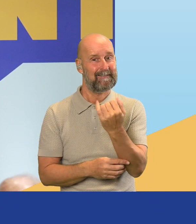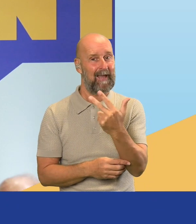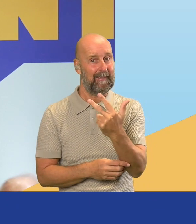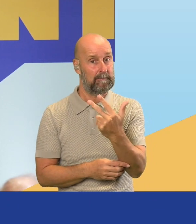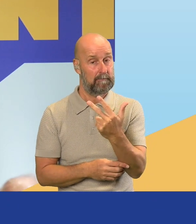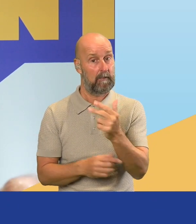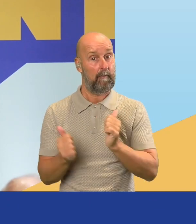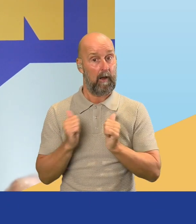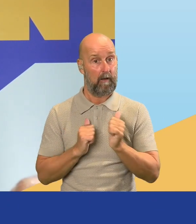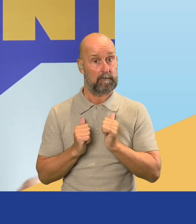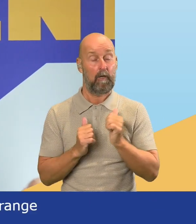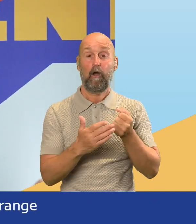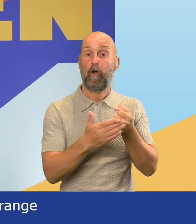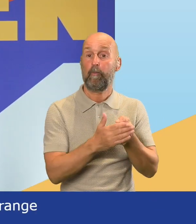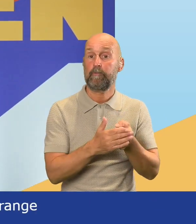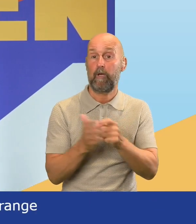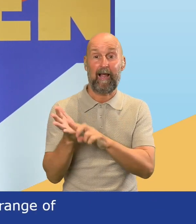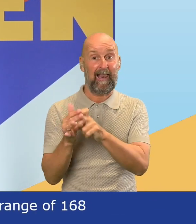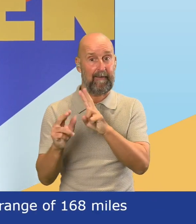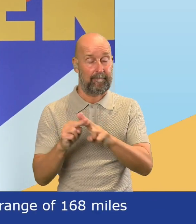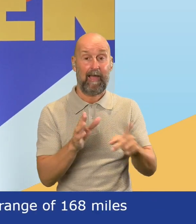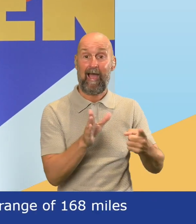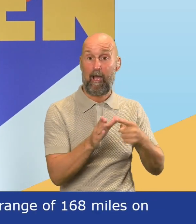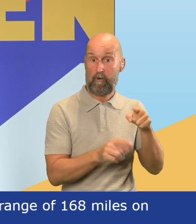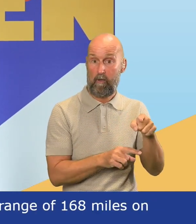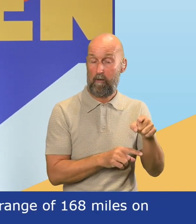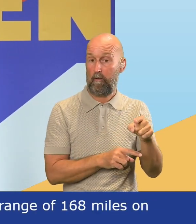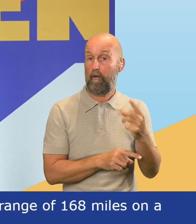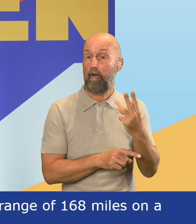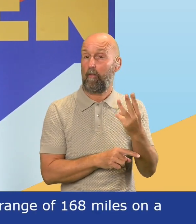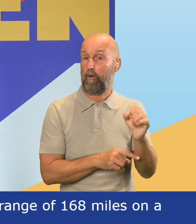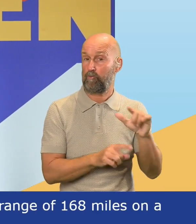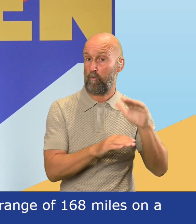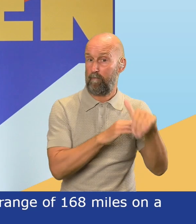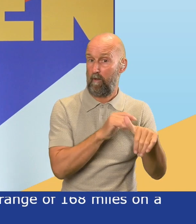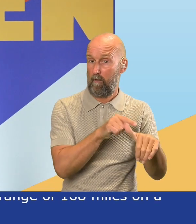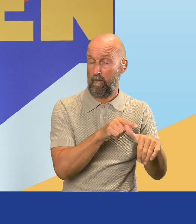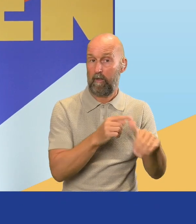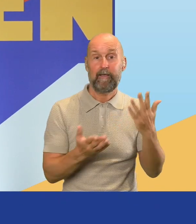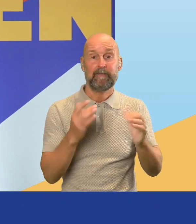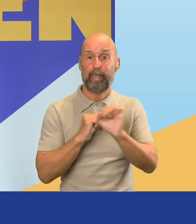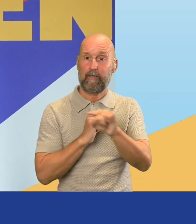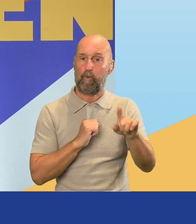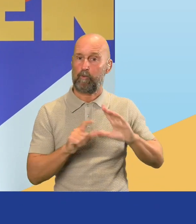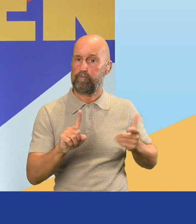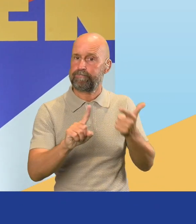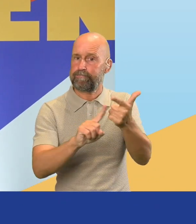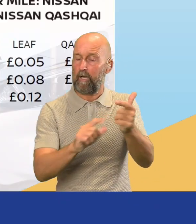Leaf, or up to 330 on an Aria. So again, depending on your mileage profile, we have an option that will suit you.